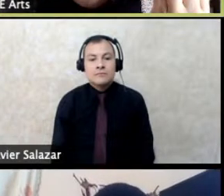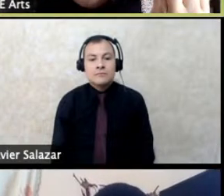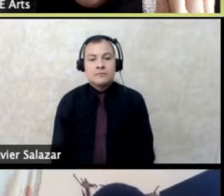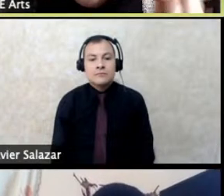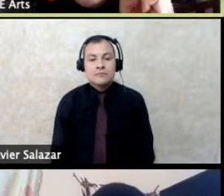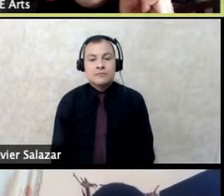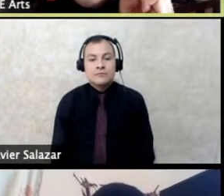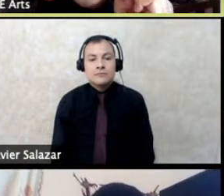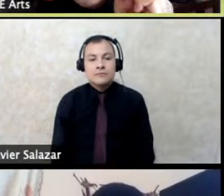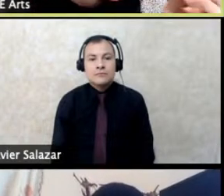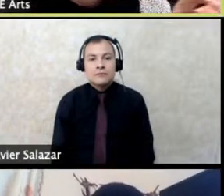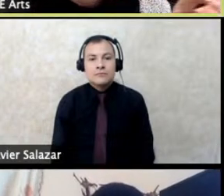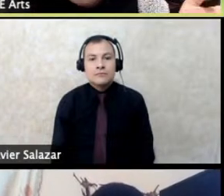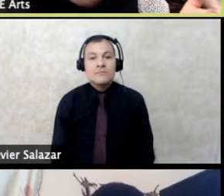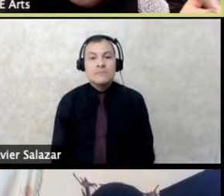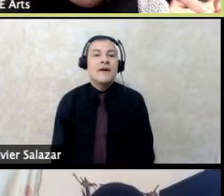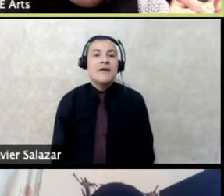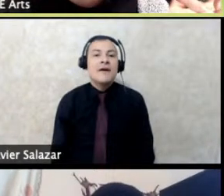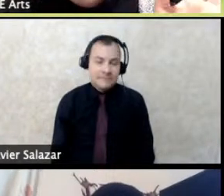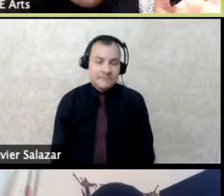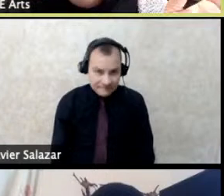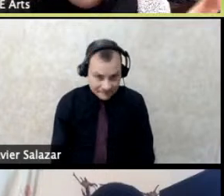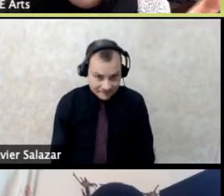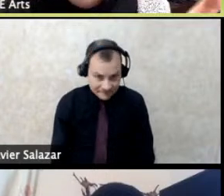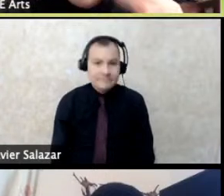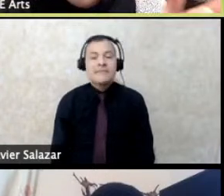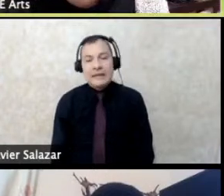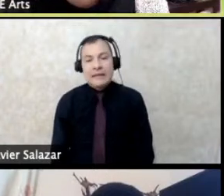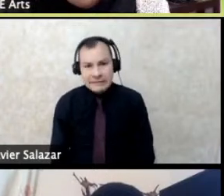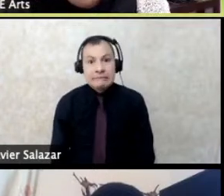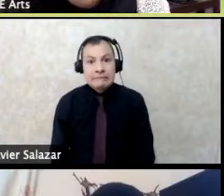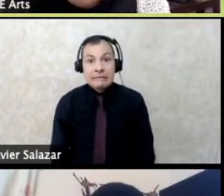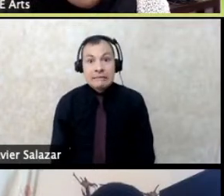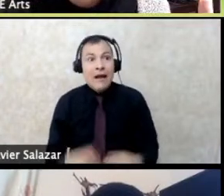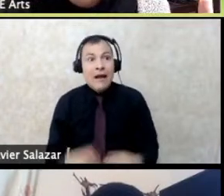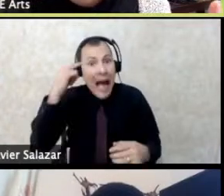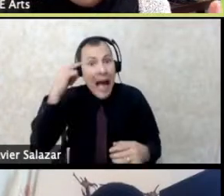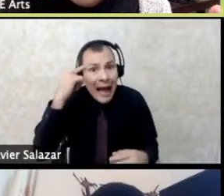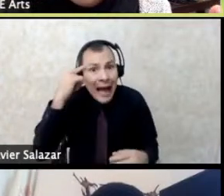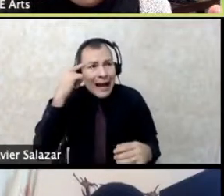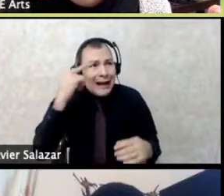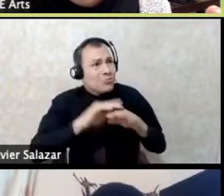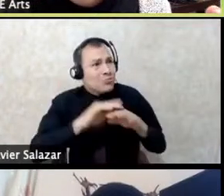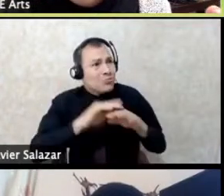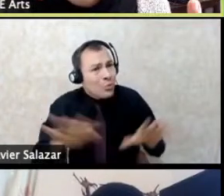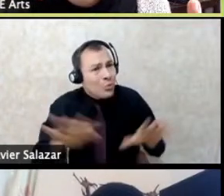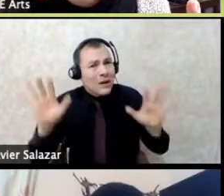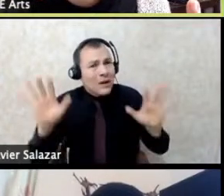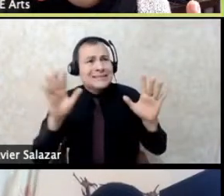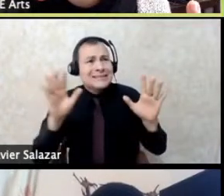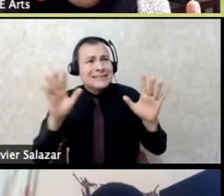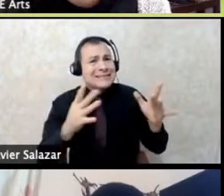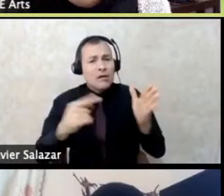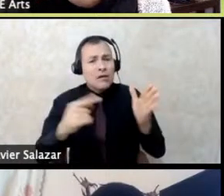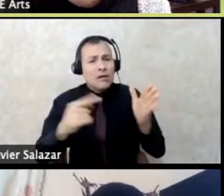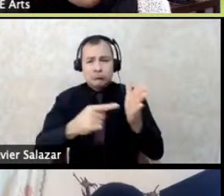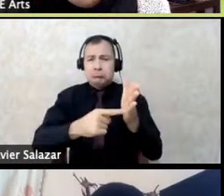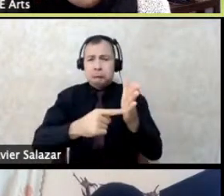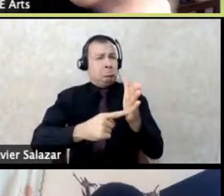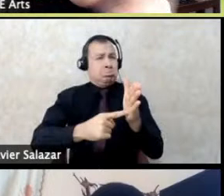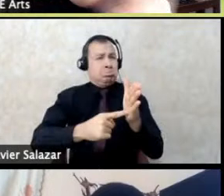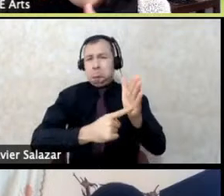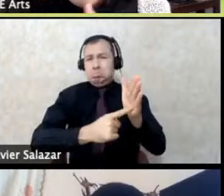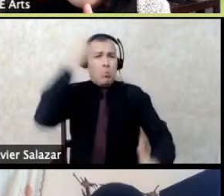muy rápido nosotros decidimos que íbamos a empezar a usar estas plataformas en línea como el Facebook Live